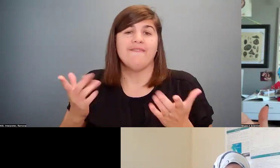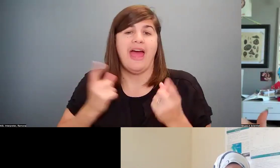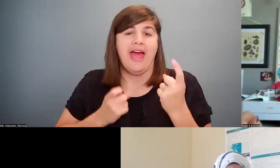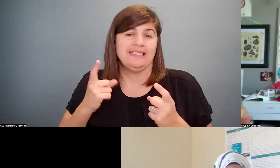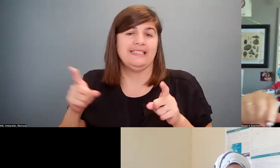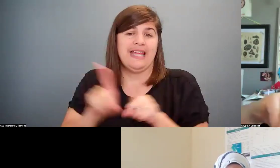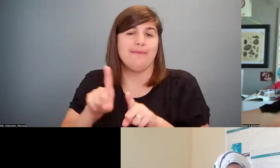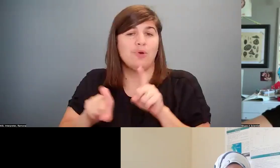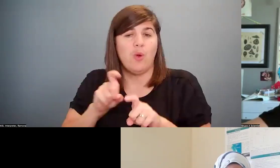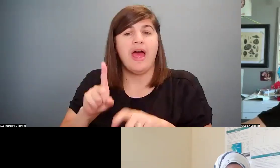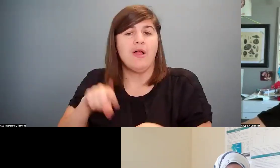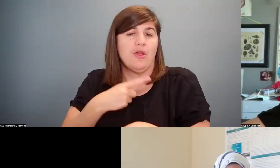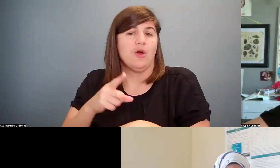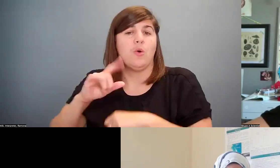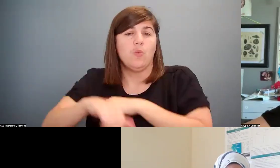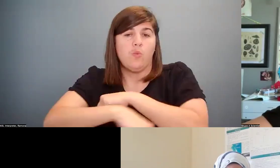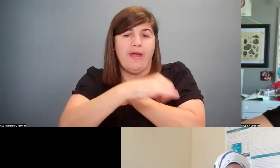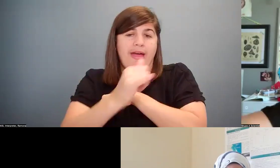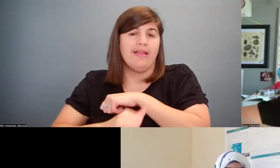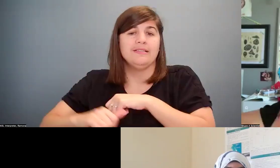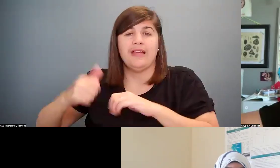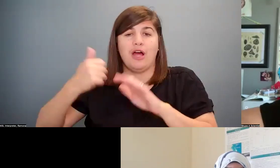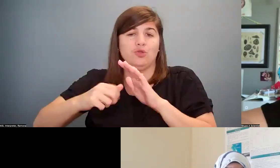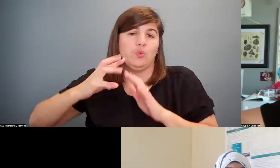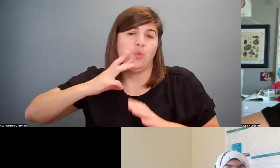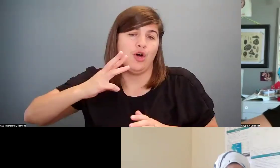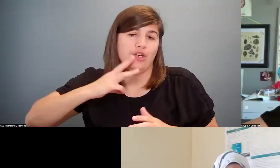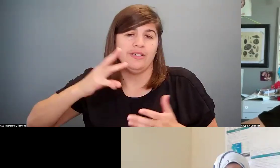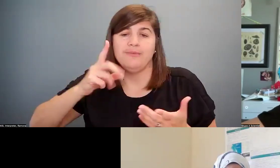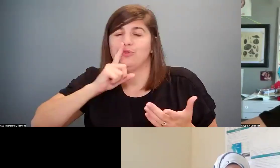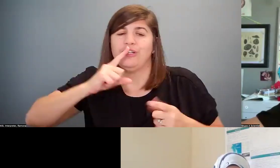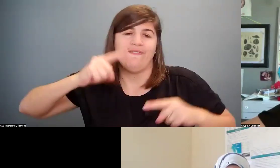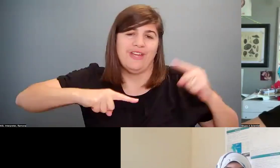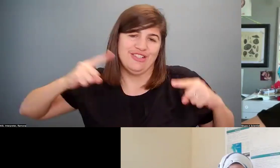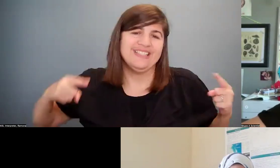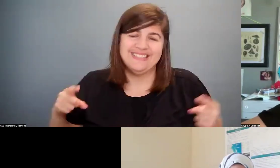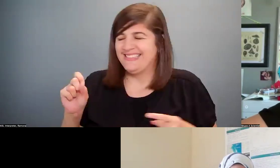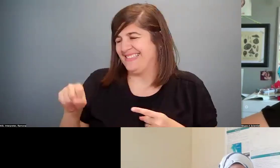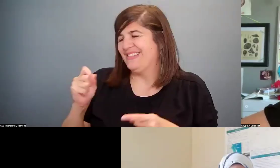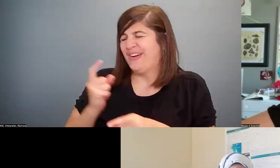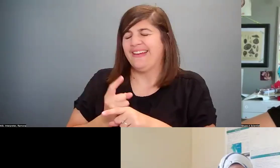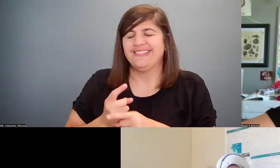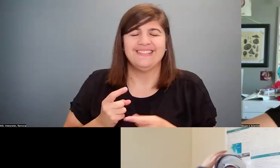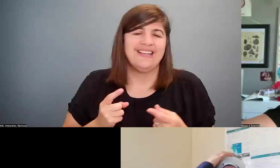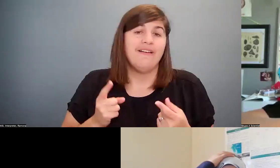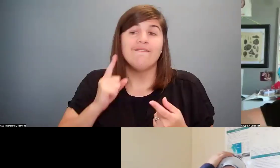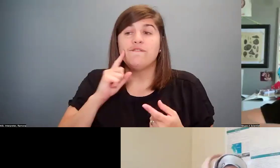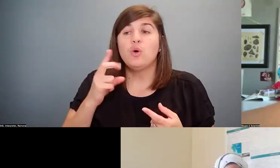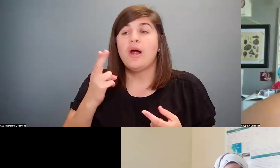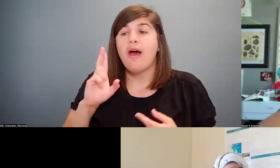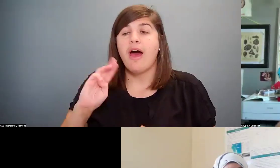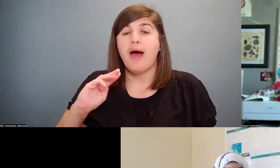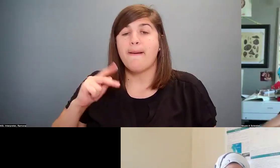same question. How long can whales be underwater? I'm sure it depends on the species, but It does. based how, at least for humpbacks, and then